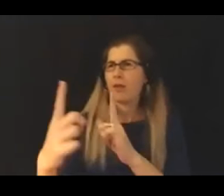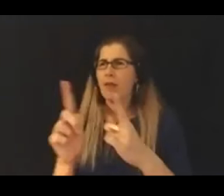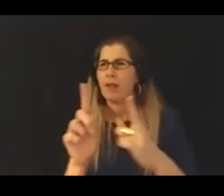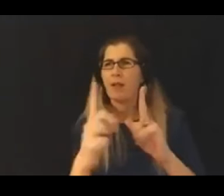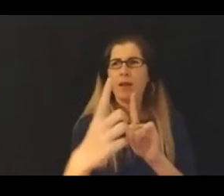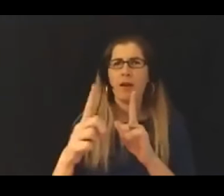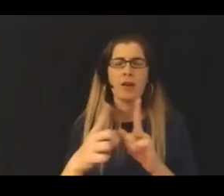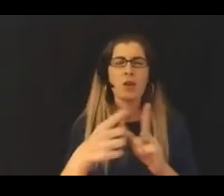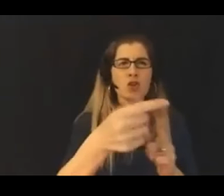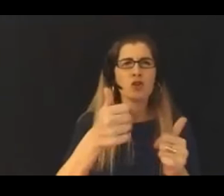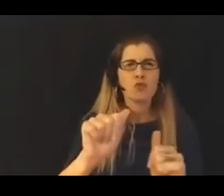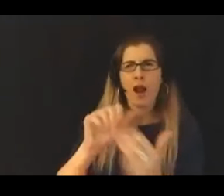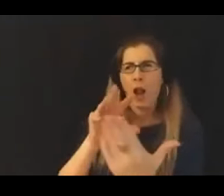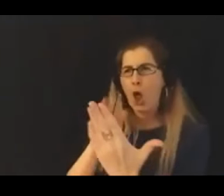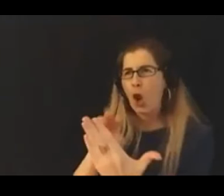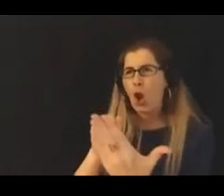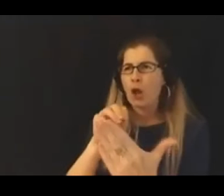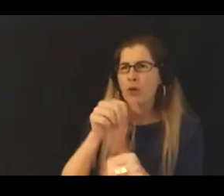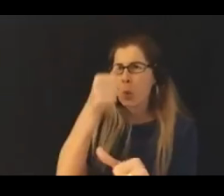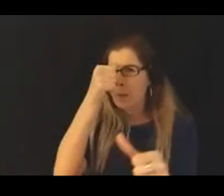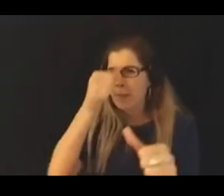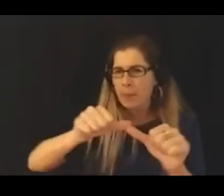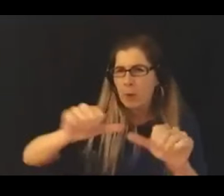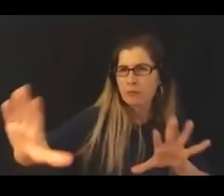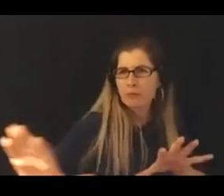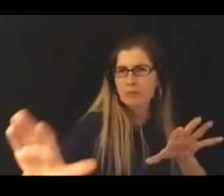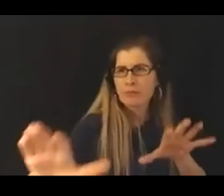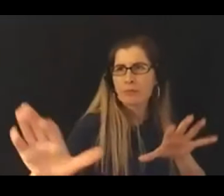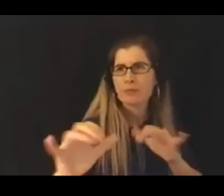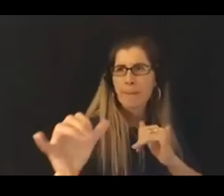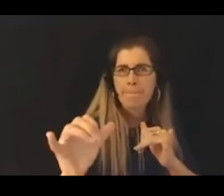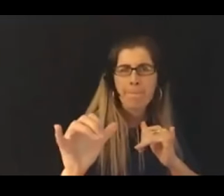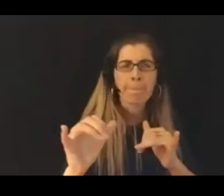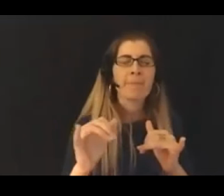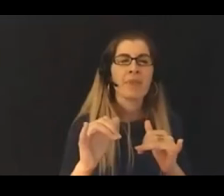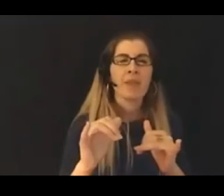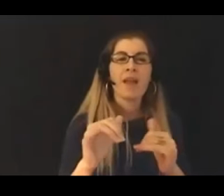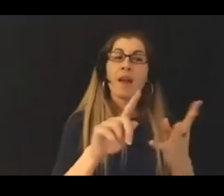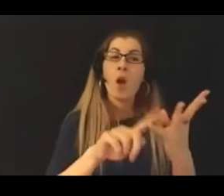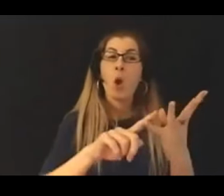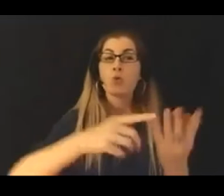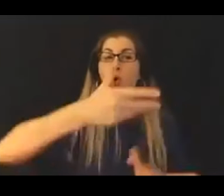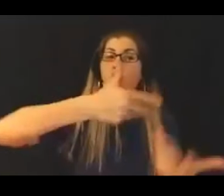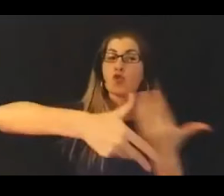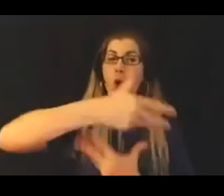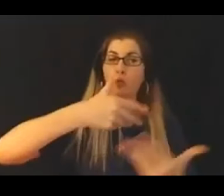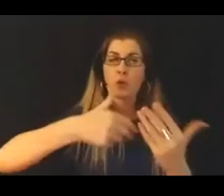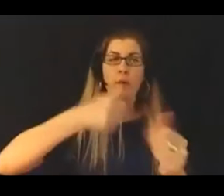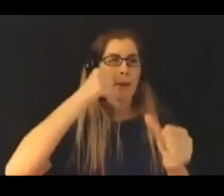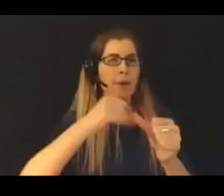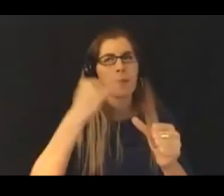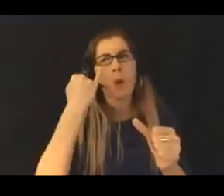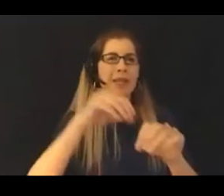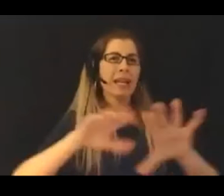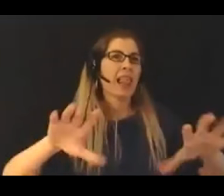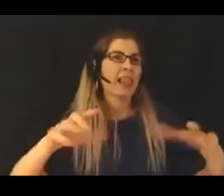trying to learn and remember information. There's a social element to it in that normally, right, we're in class, we're with